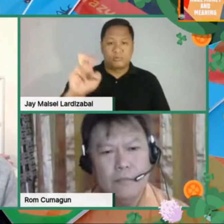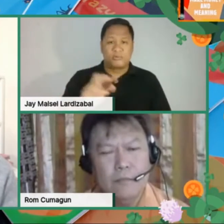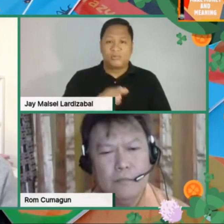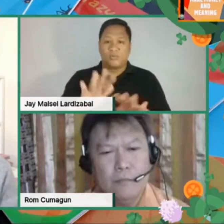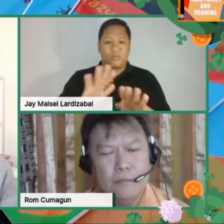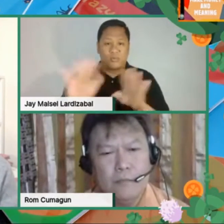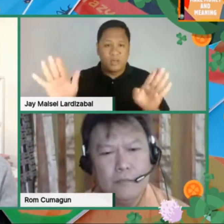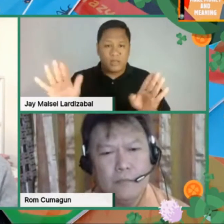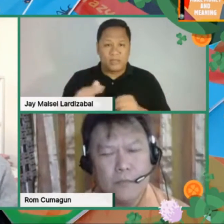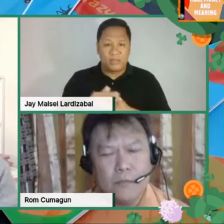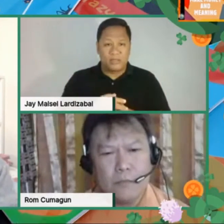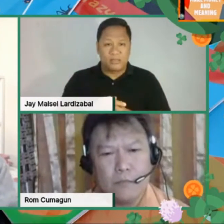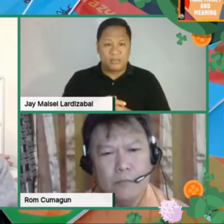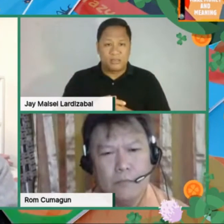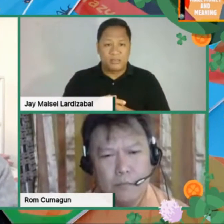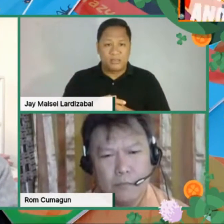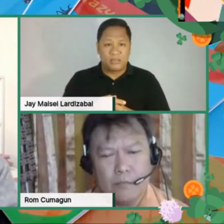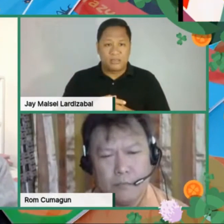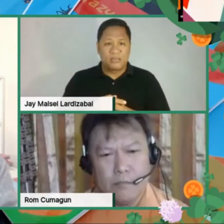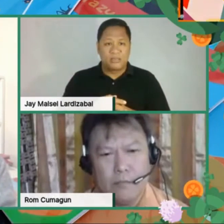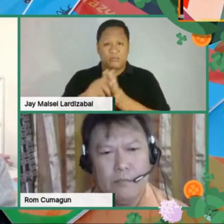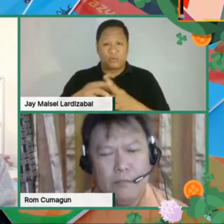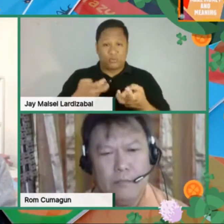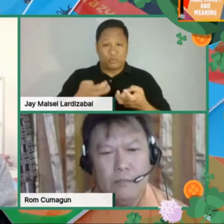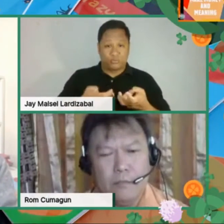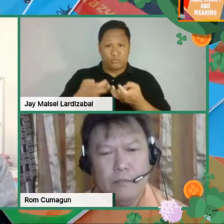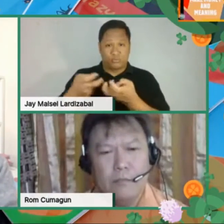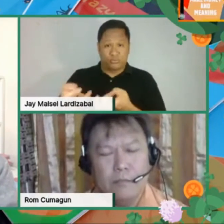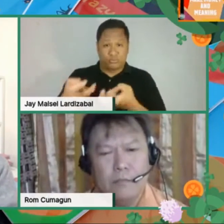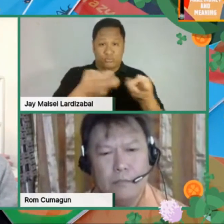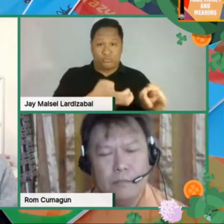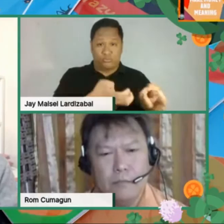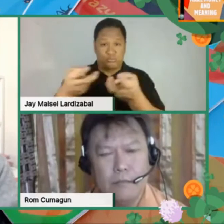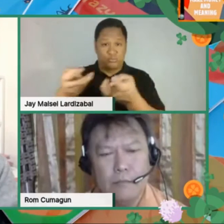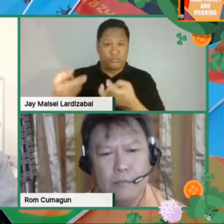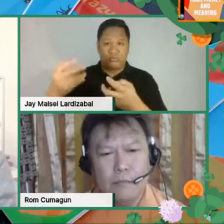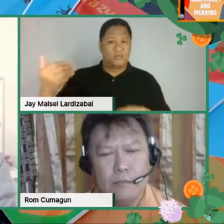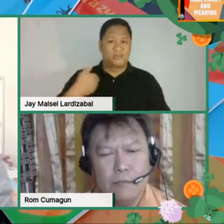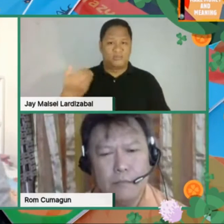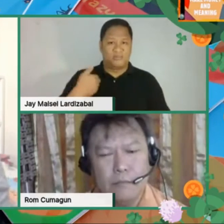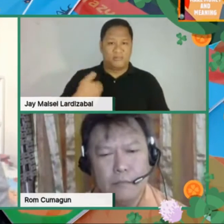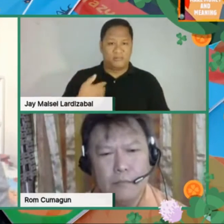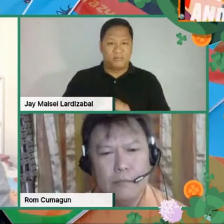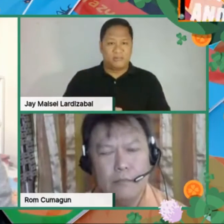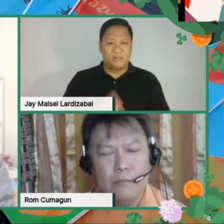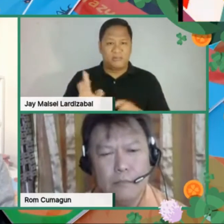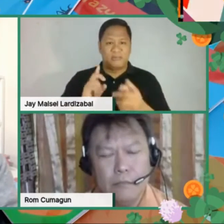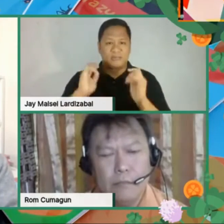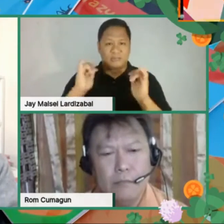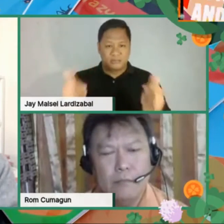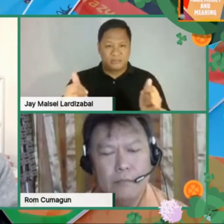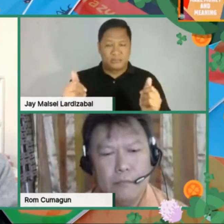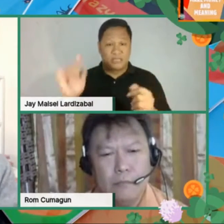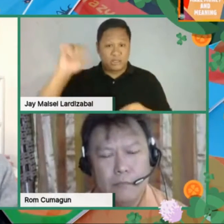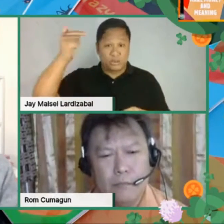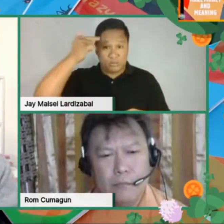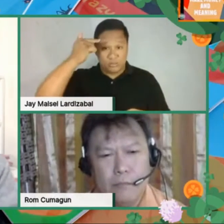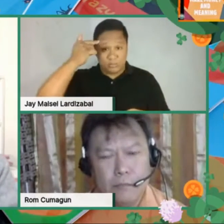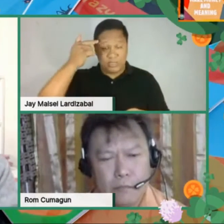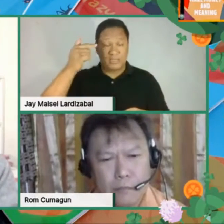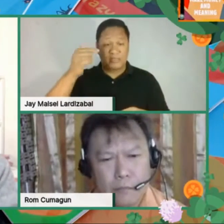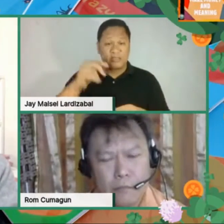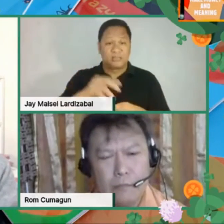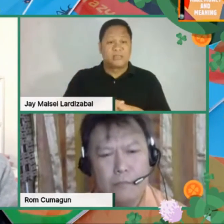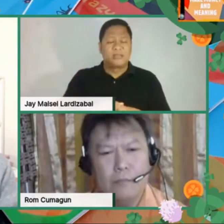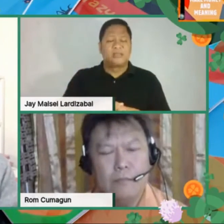of person-to-person transmission. So still, ang sinasabi ng government is to be